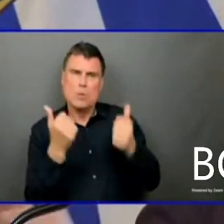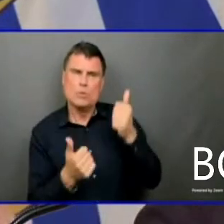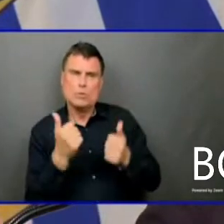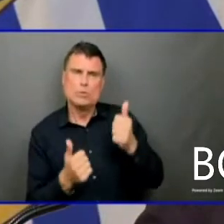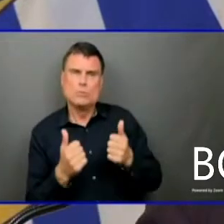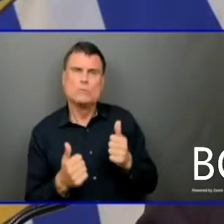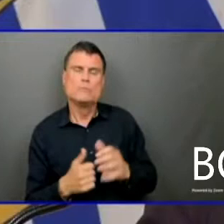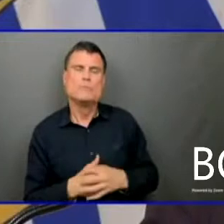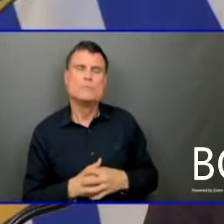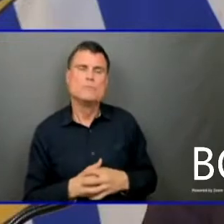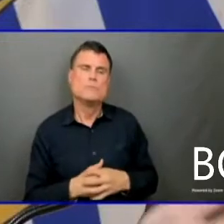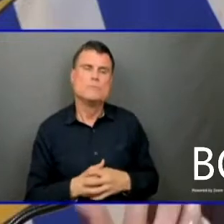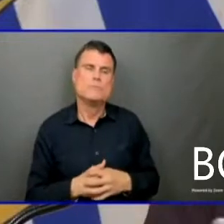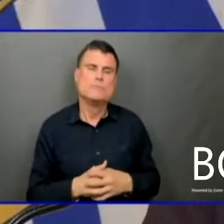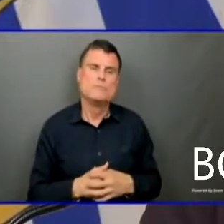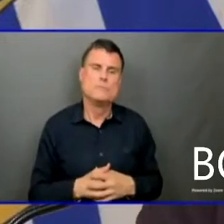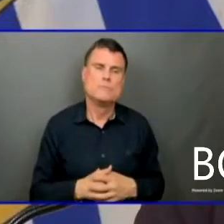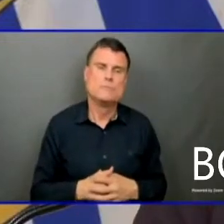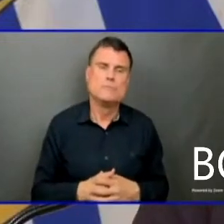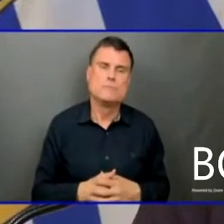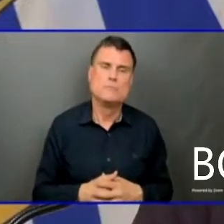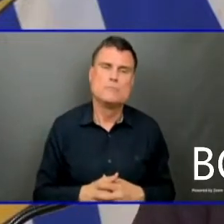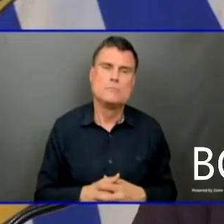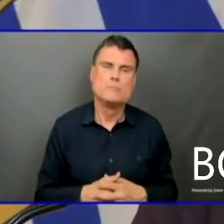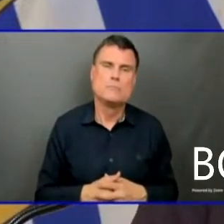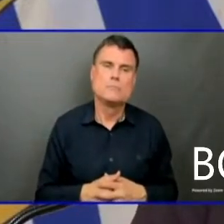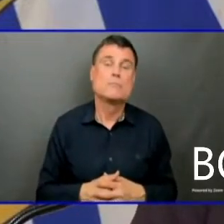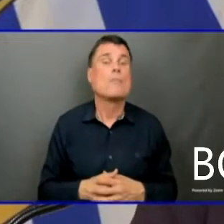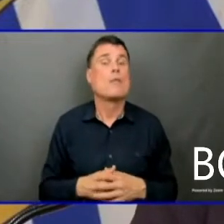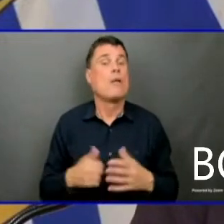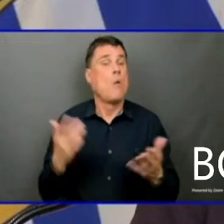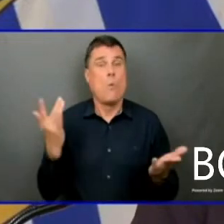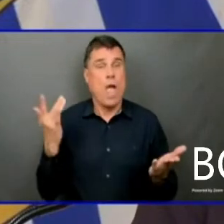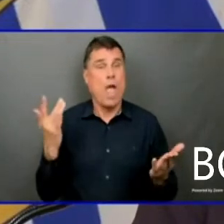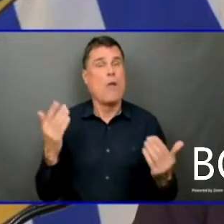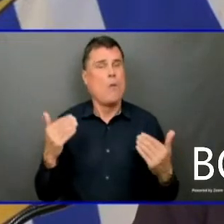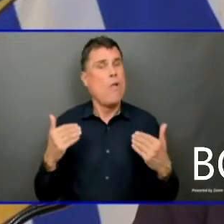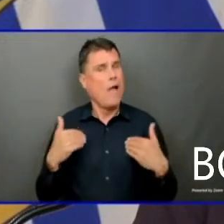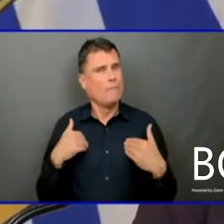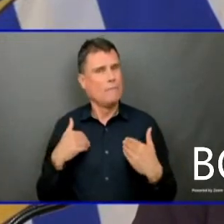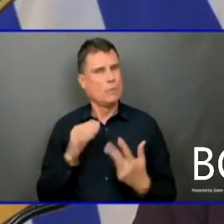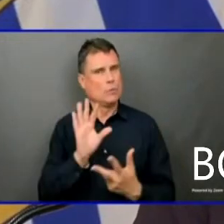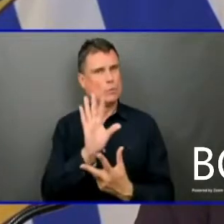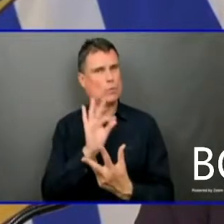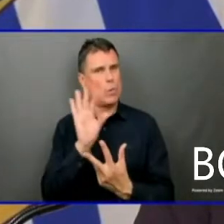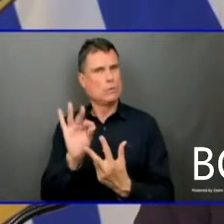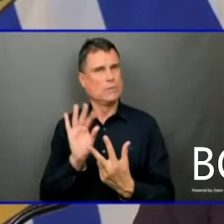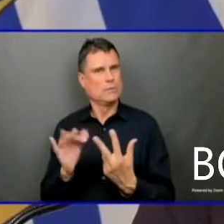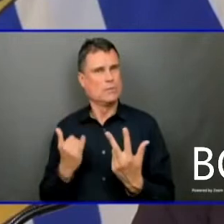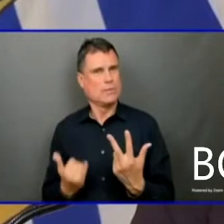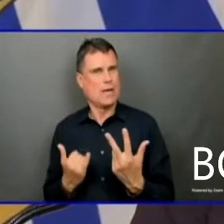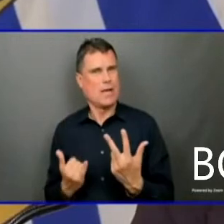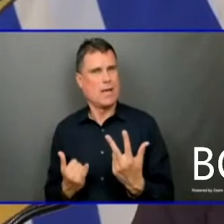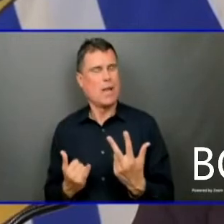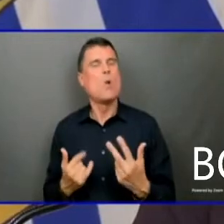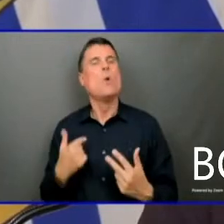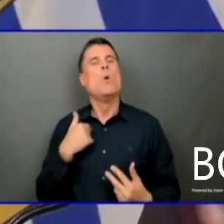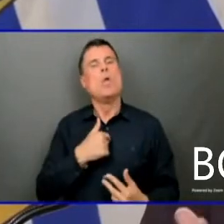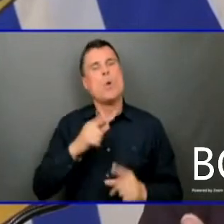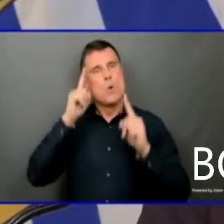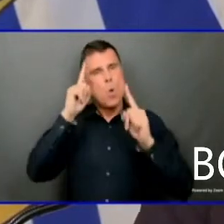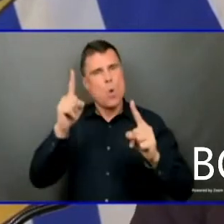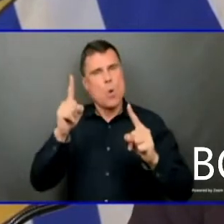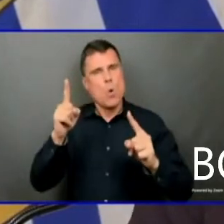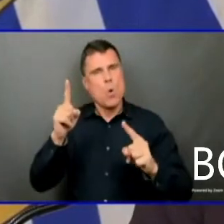because we have those choices, that we're not receiving more of the AstraZeneca vaccine than people want to take, because we